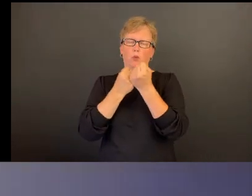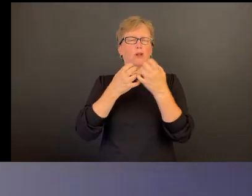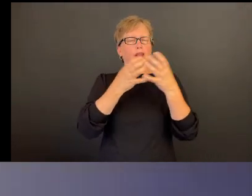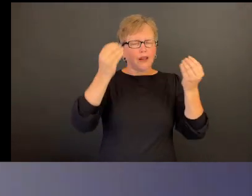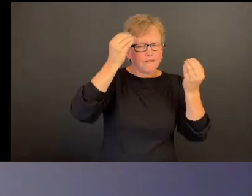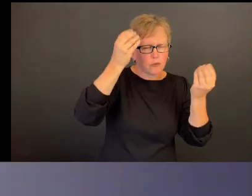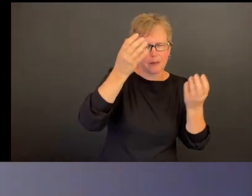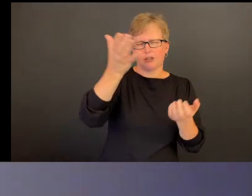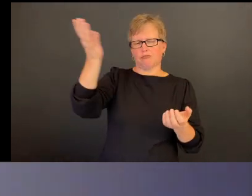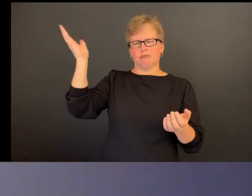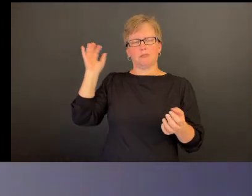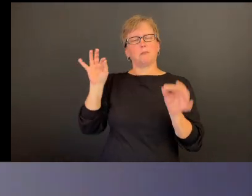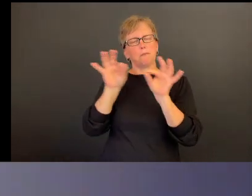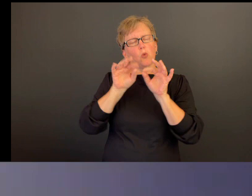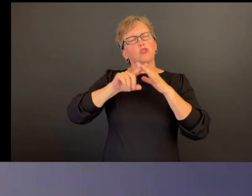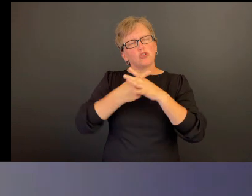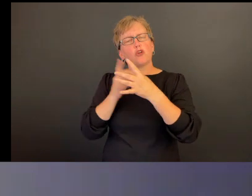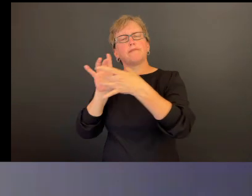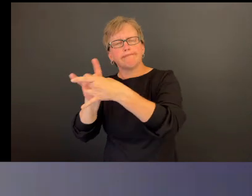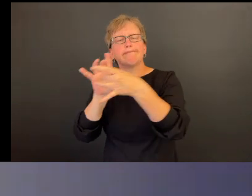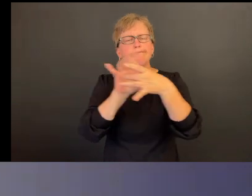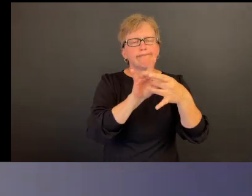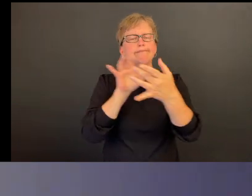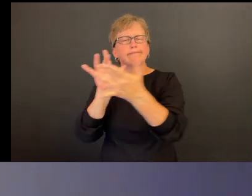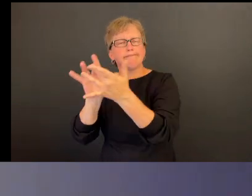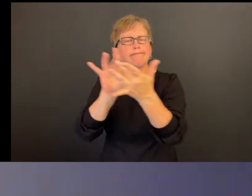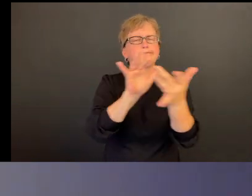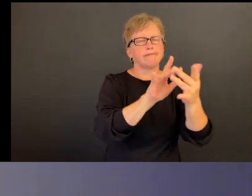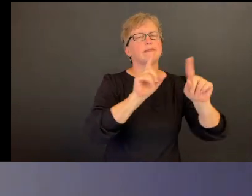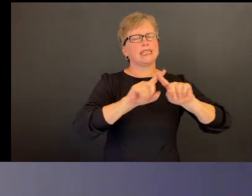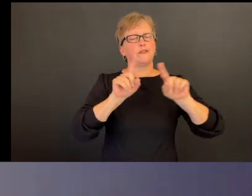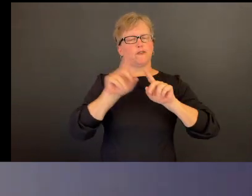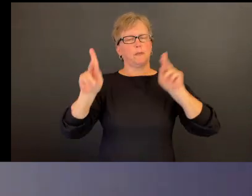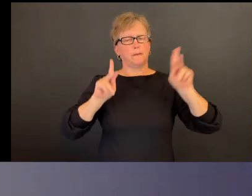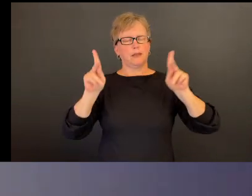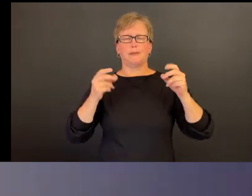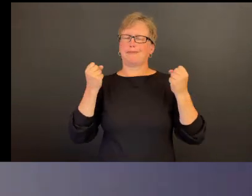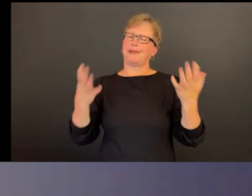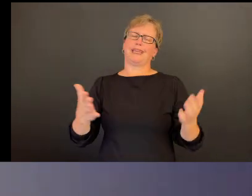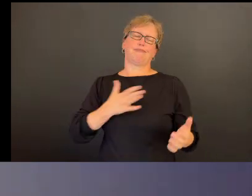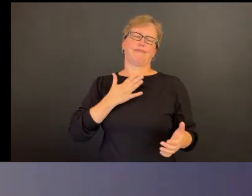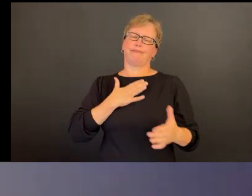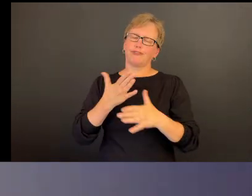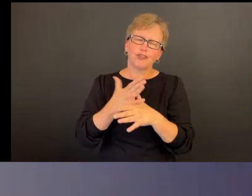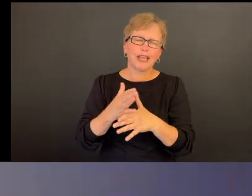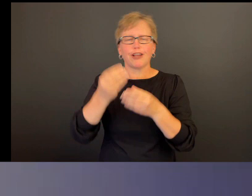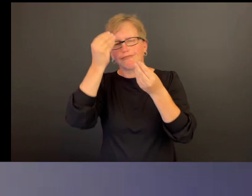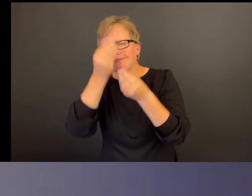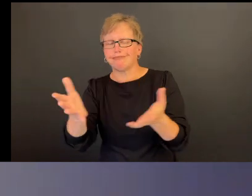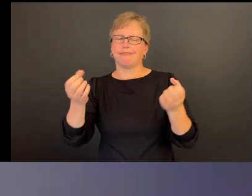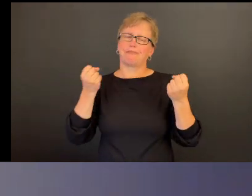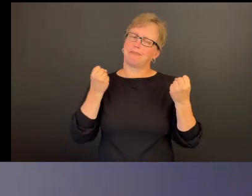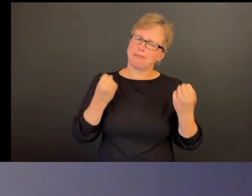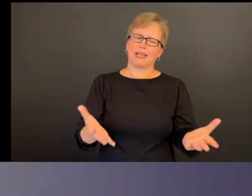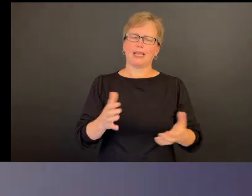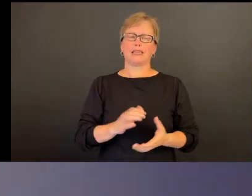all kinds of resources. Once you start connecting and networking with people, you'll find a lot of opportunity. So I see we're at the